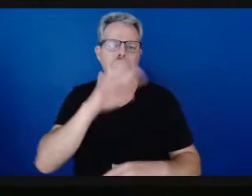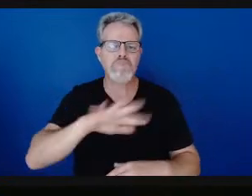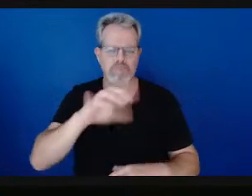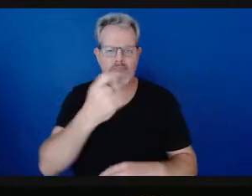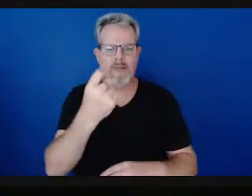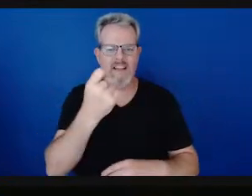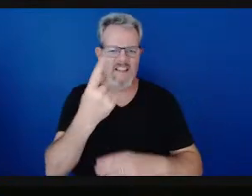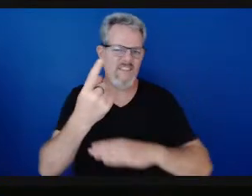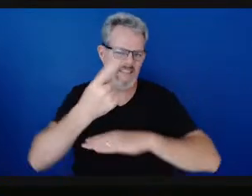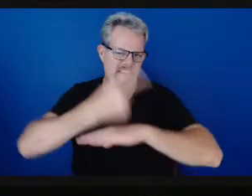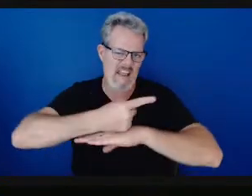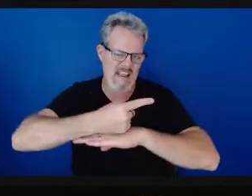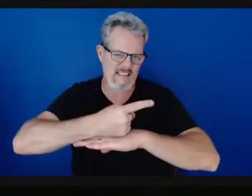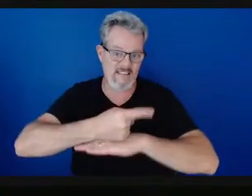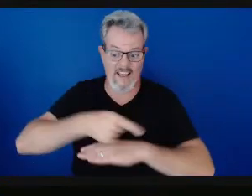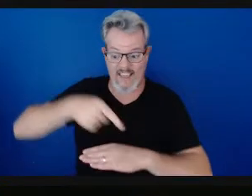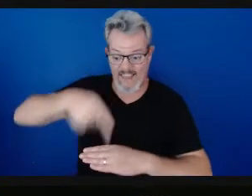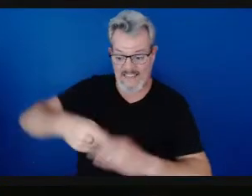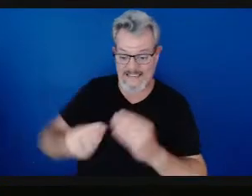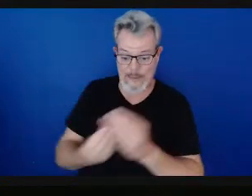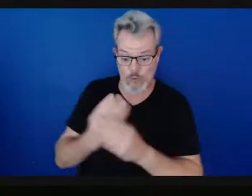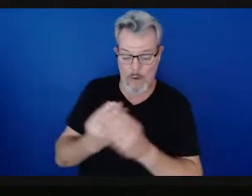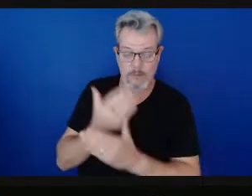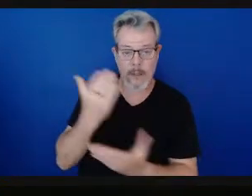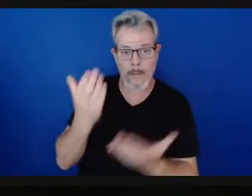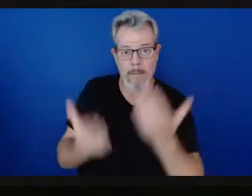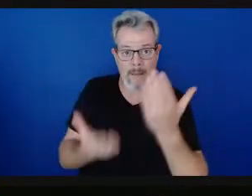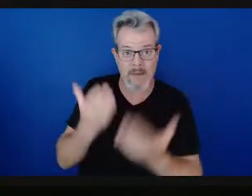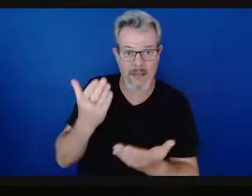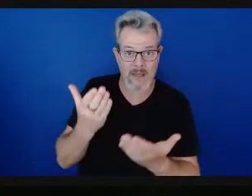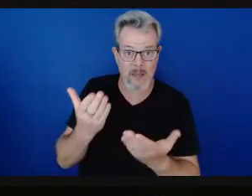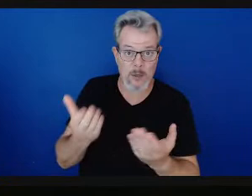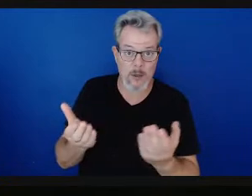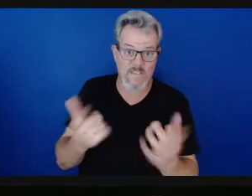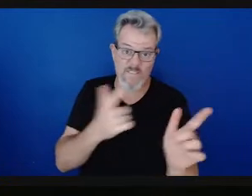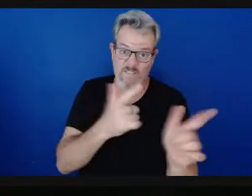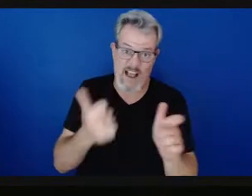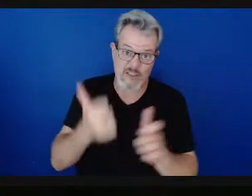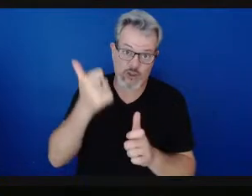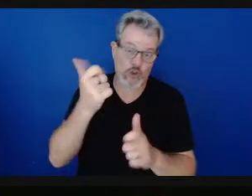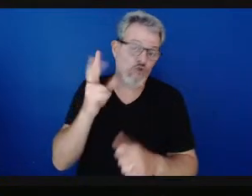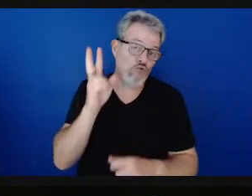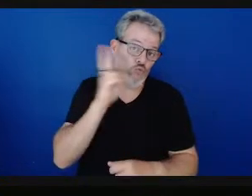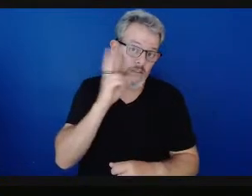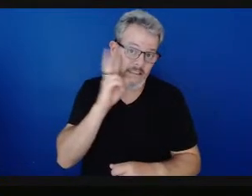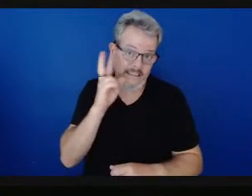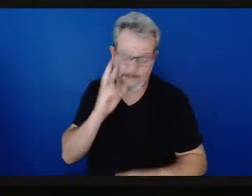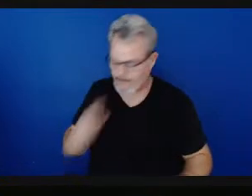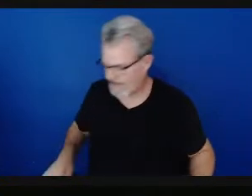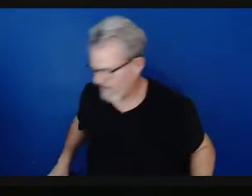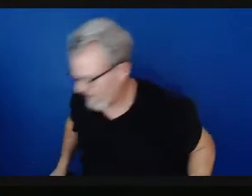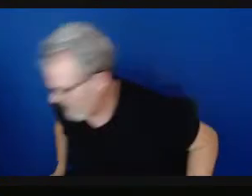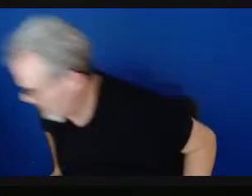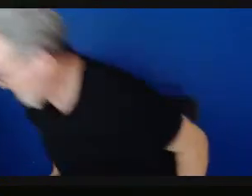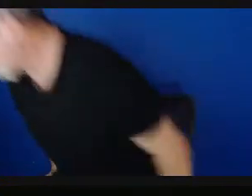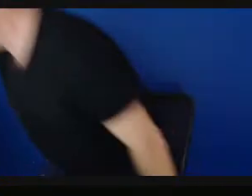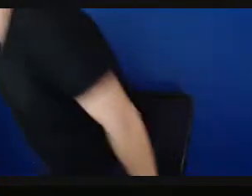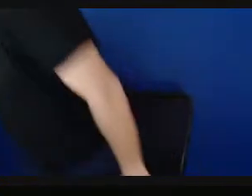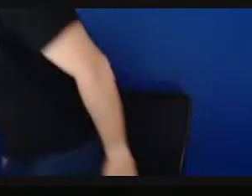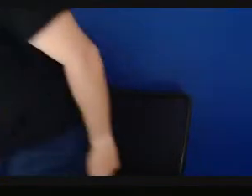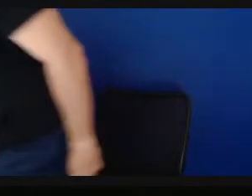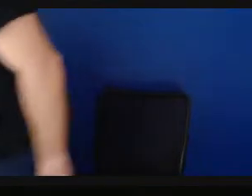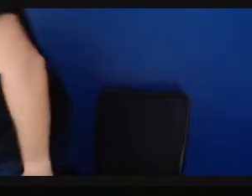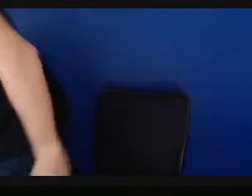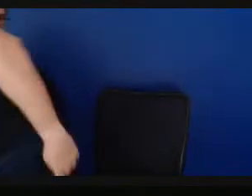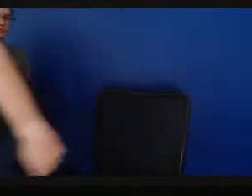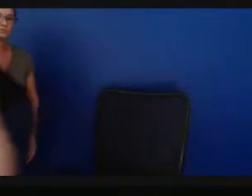most recently. This eruption may be possibly even faster. We'll see. So moving on, we're still looking at the 1